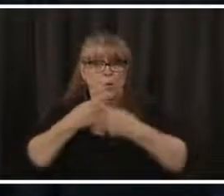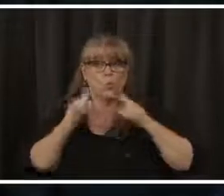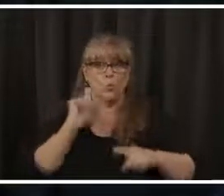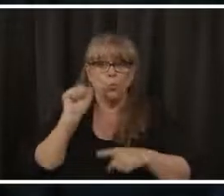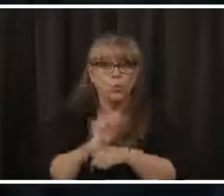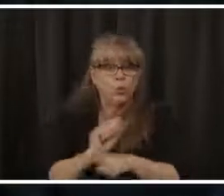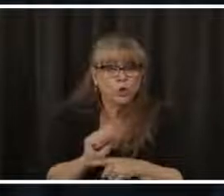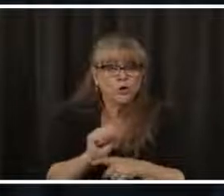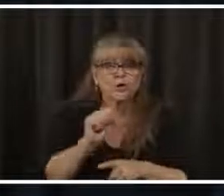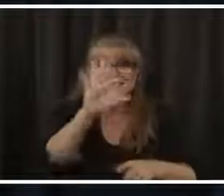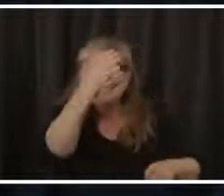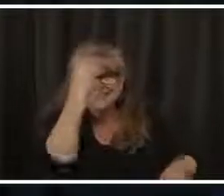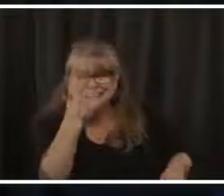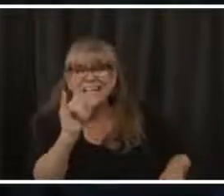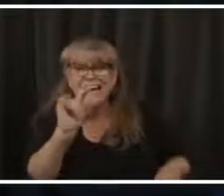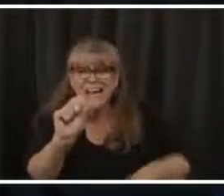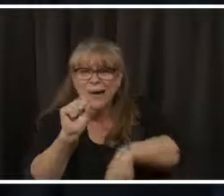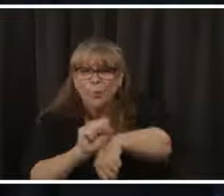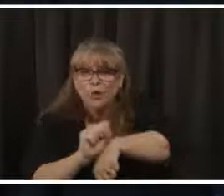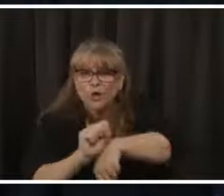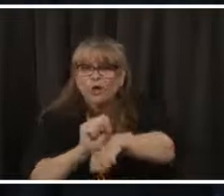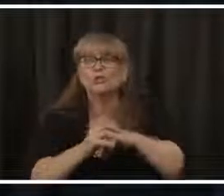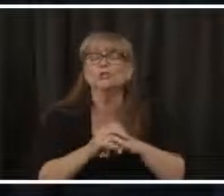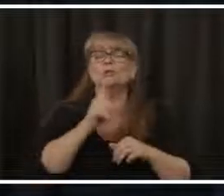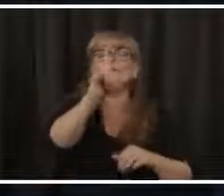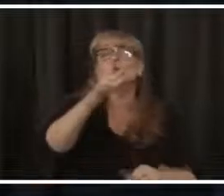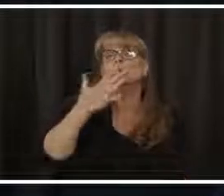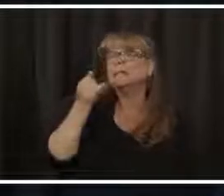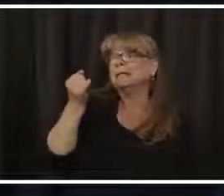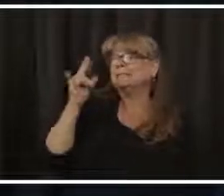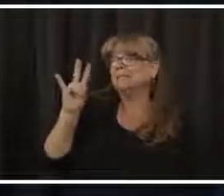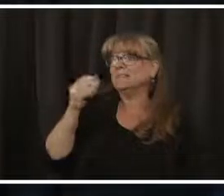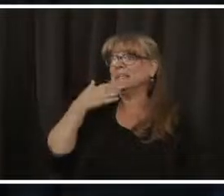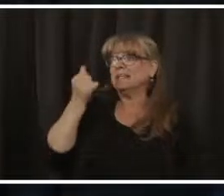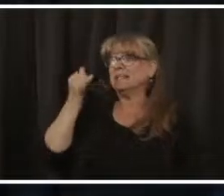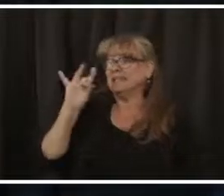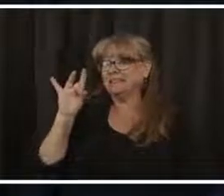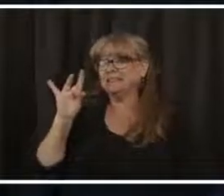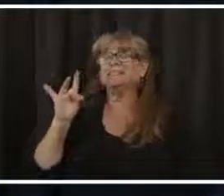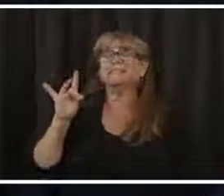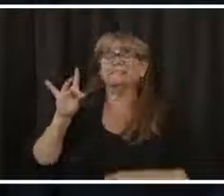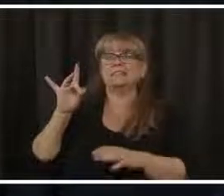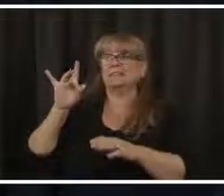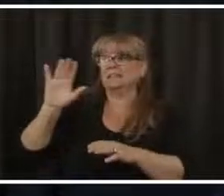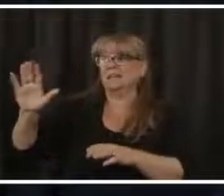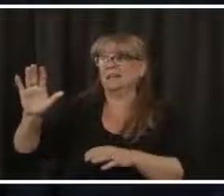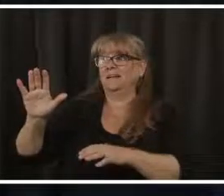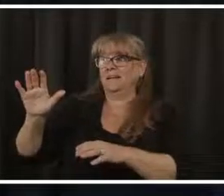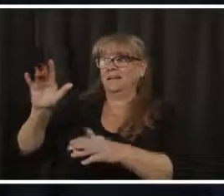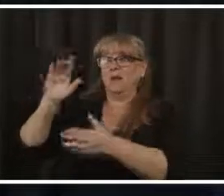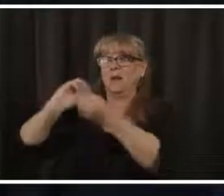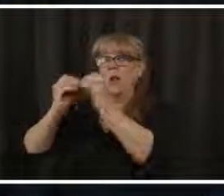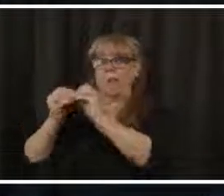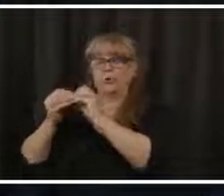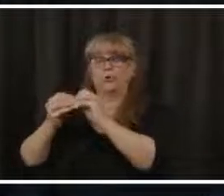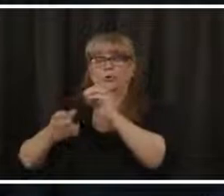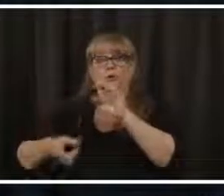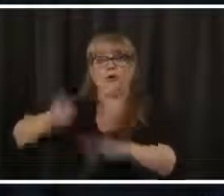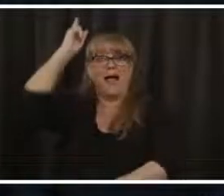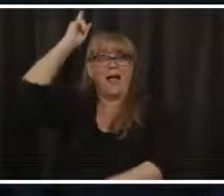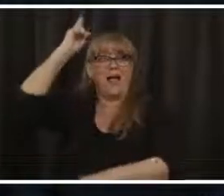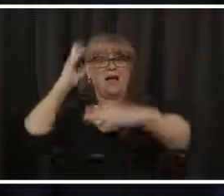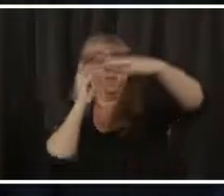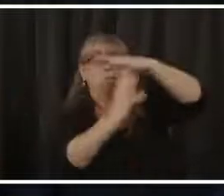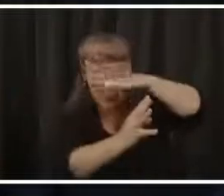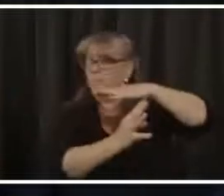why people in their 70s and 80s, our number in our hospitals is getting lower and lower. It's unfortunately why the number of people in their 20s, 30s, and